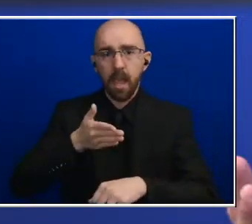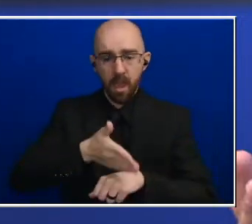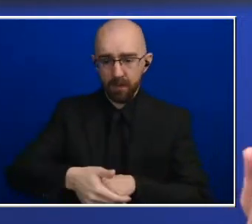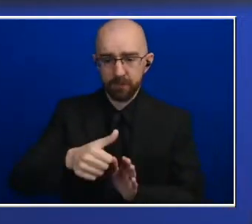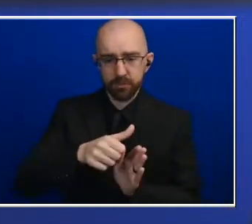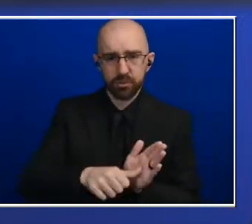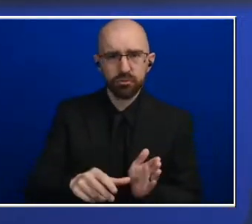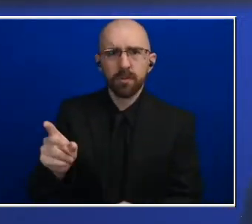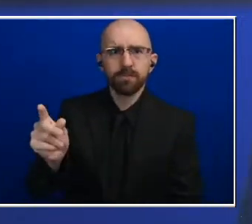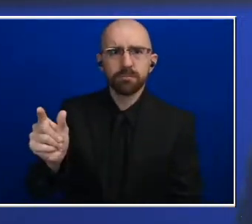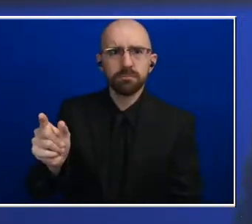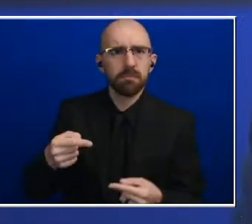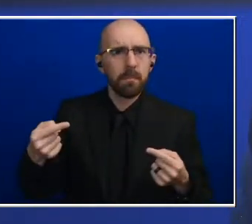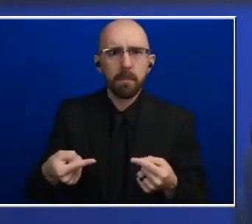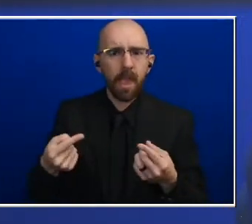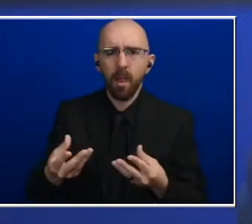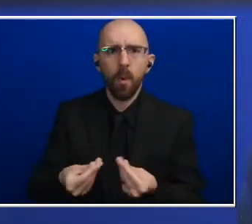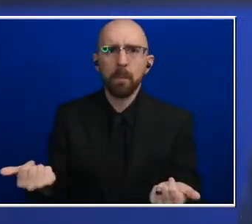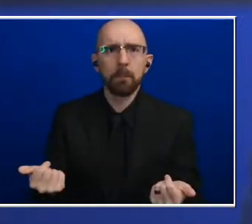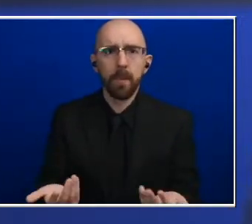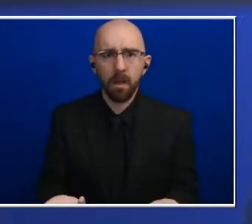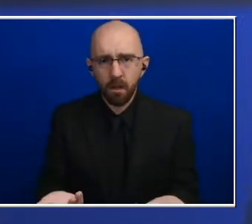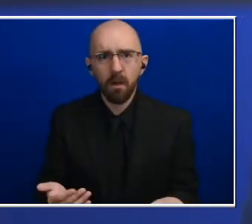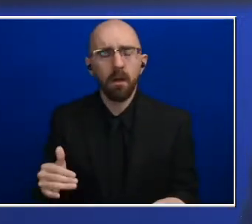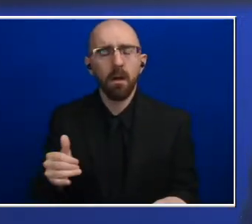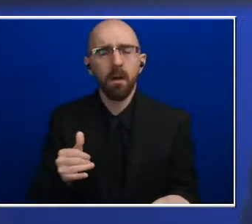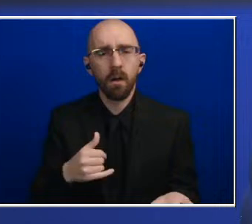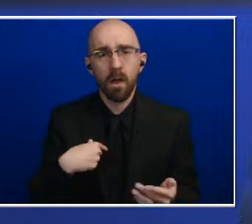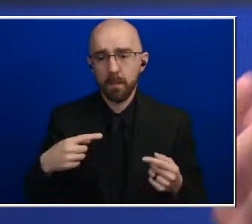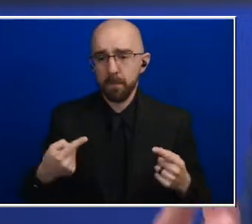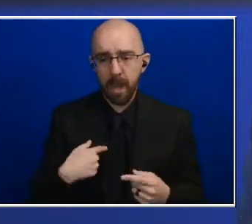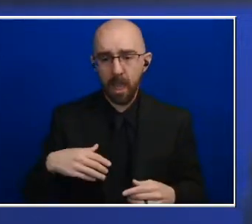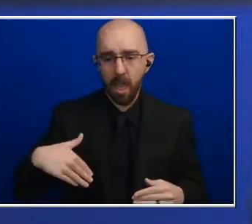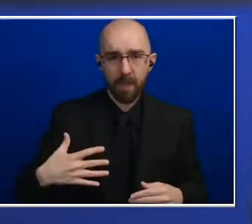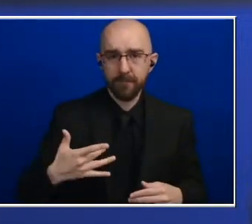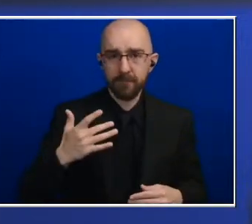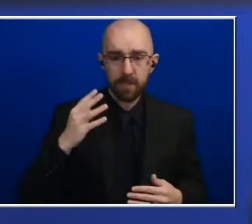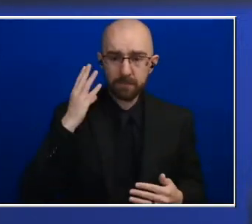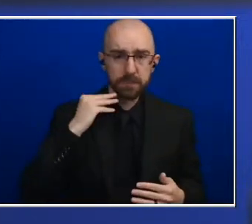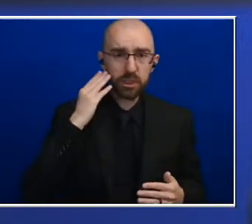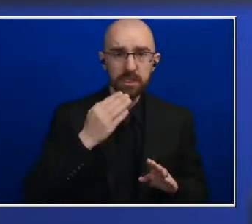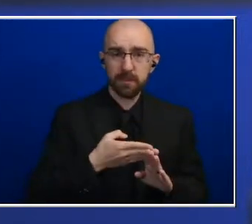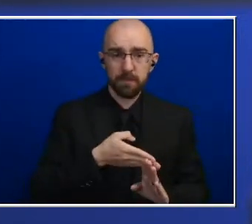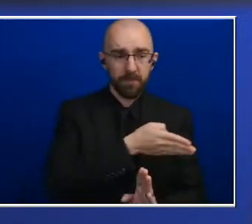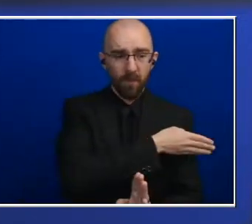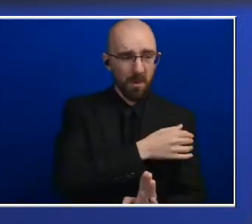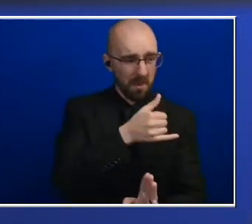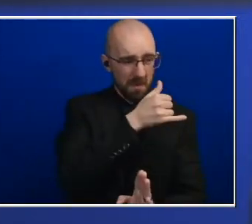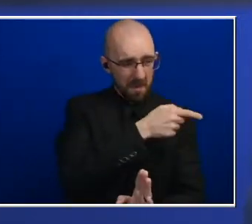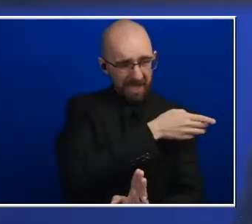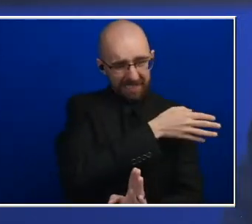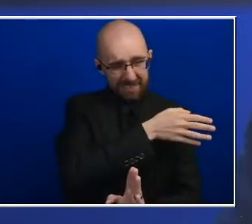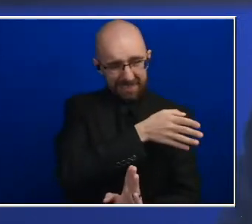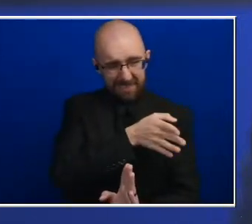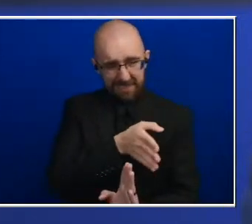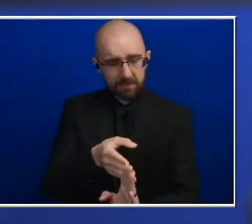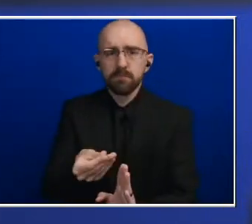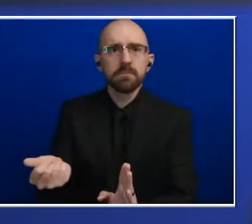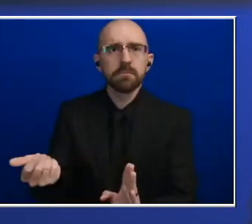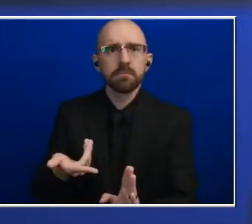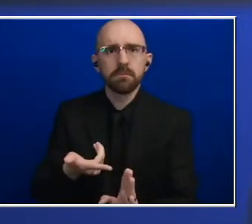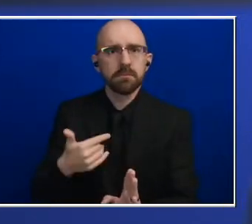gone, right? Yeah. This pain that I've never felt before in my life was gone. And then I knew it was just a matter